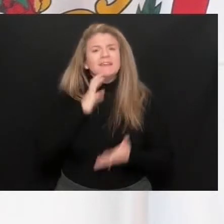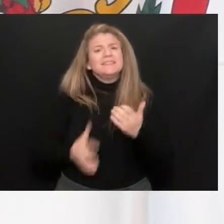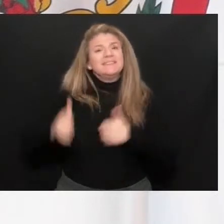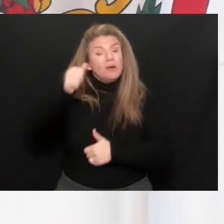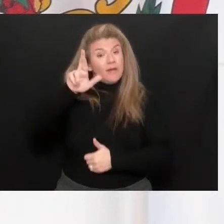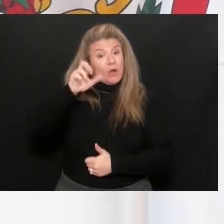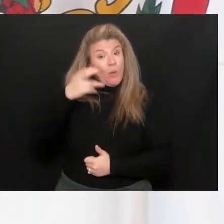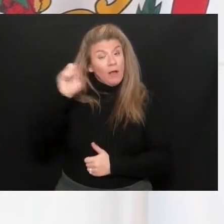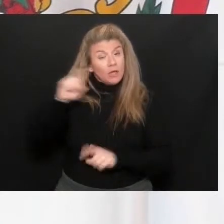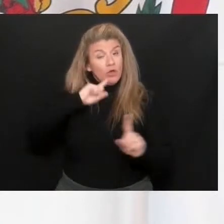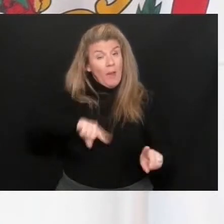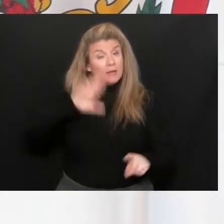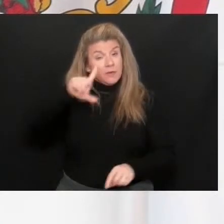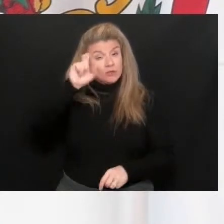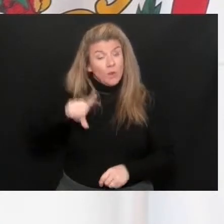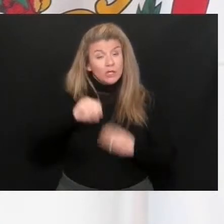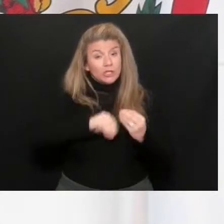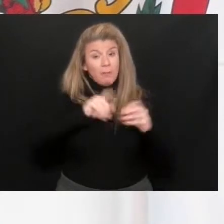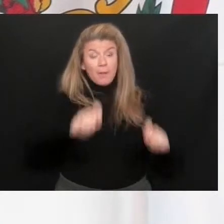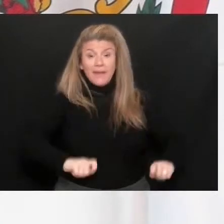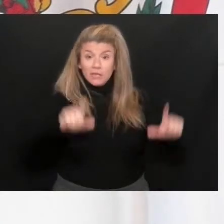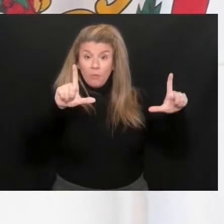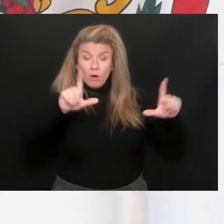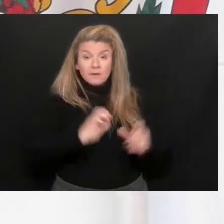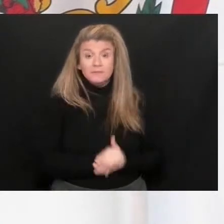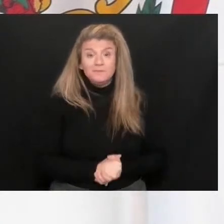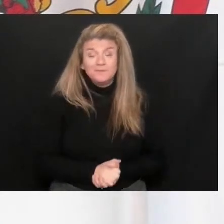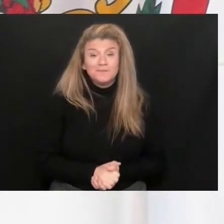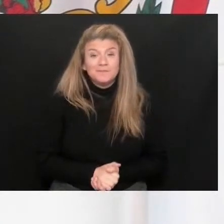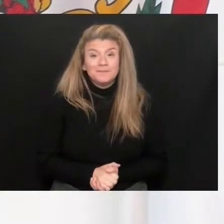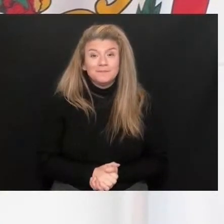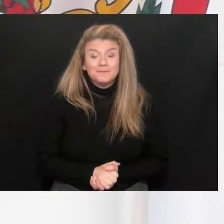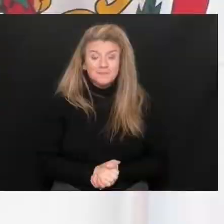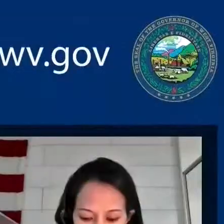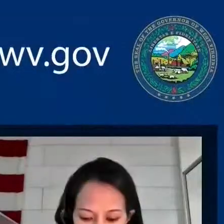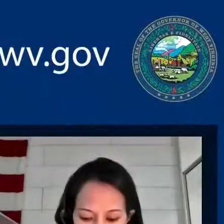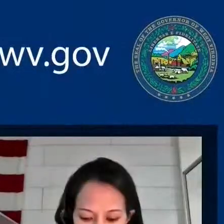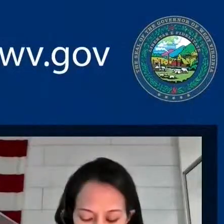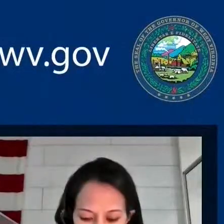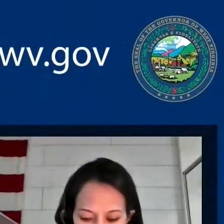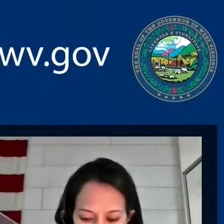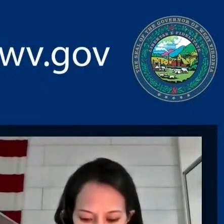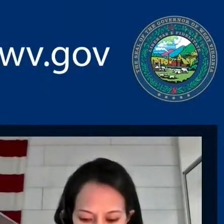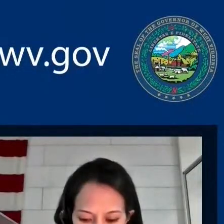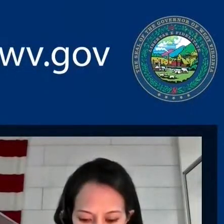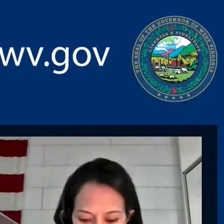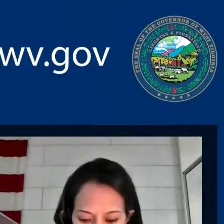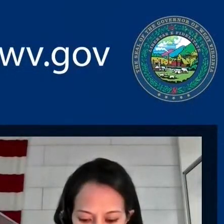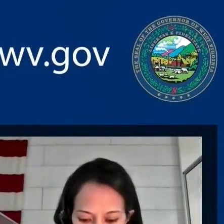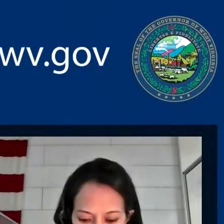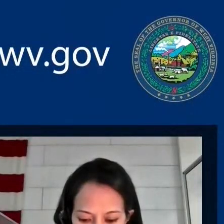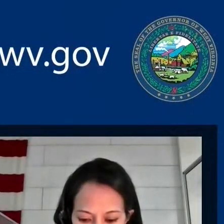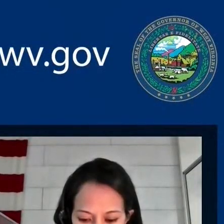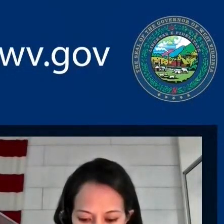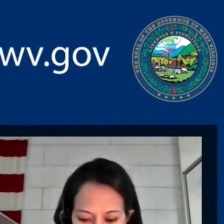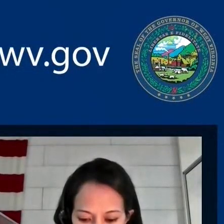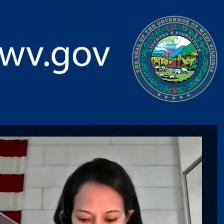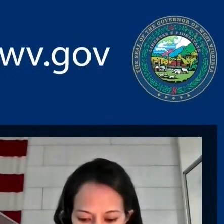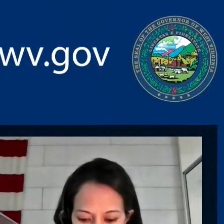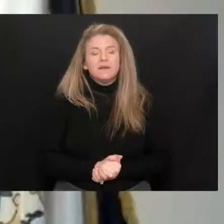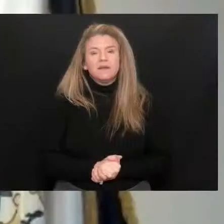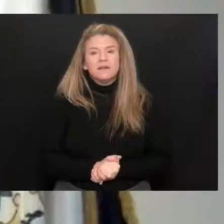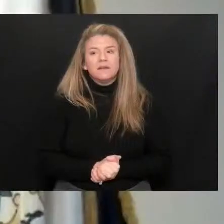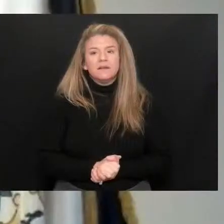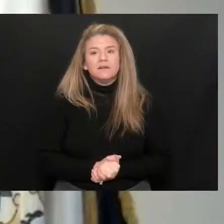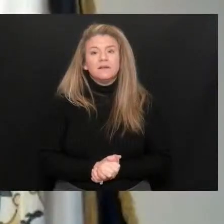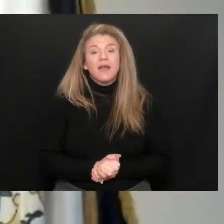if you could answer the stuff on the dashboard, that'd be good. Yes, sir, Governor. Thank you, David. The